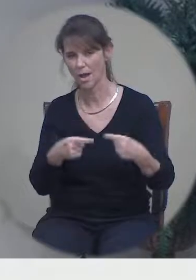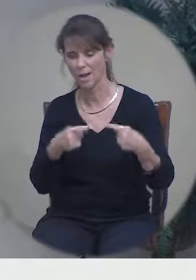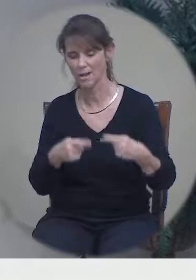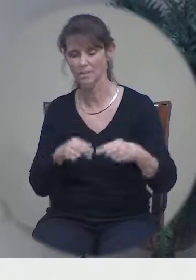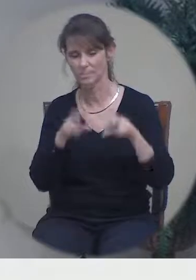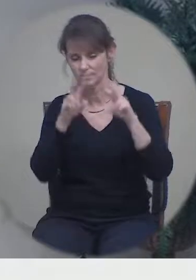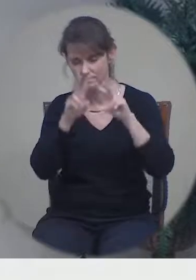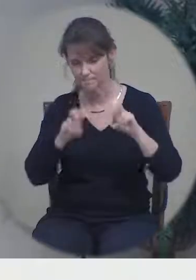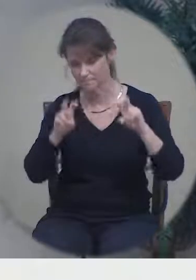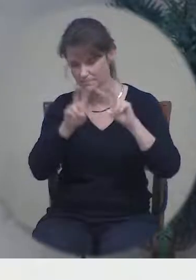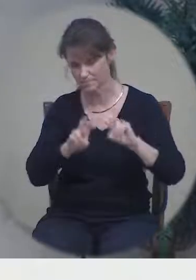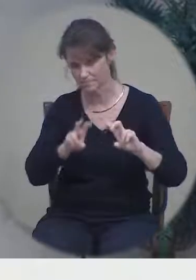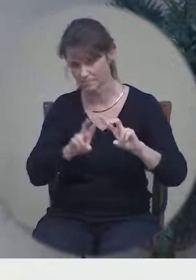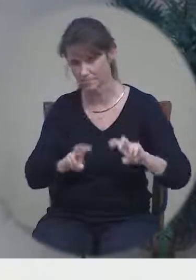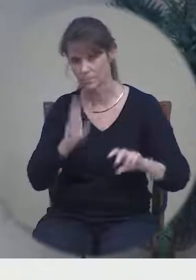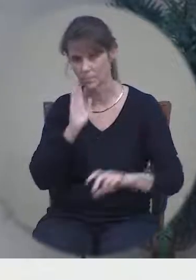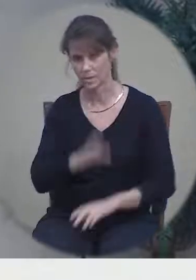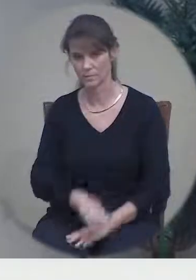little bit?